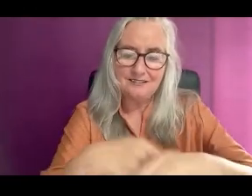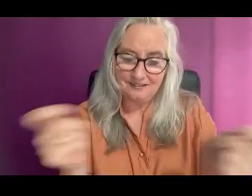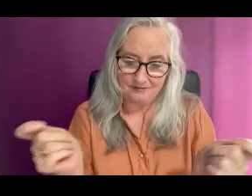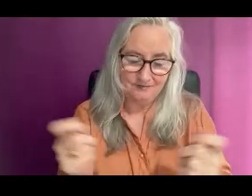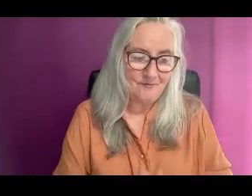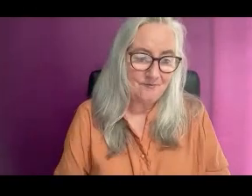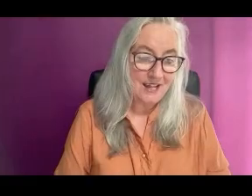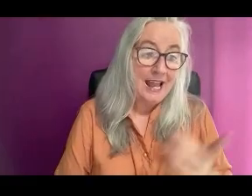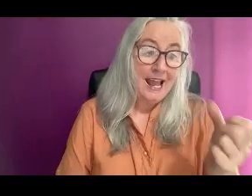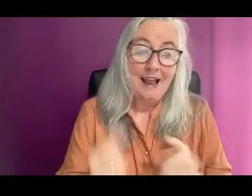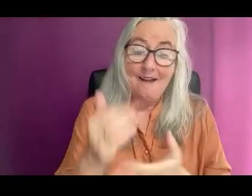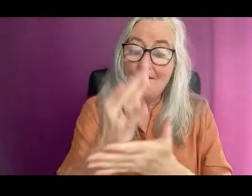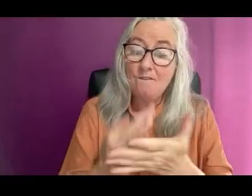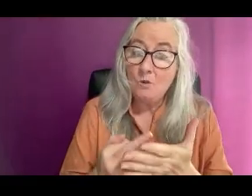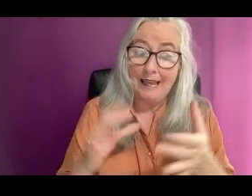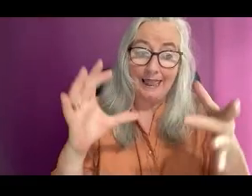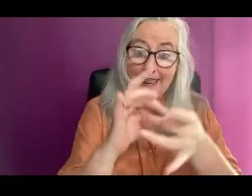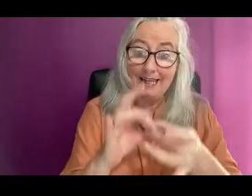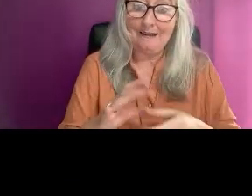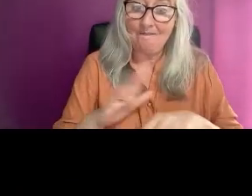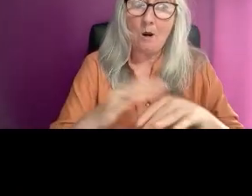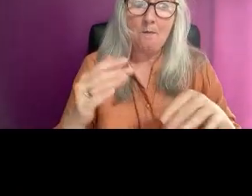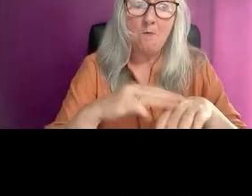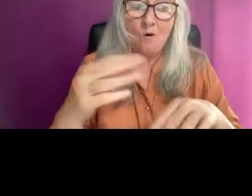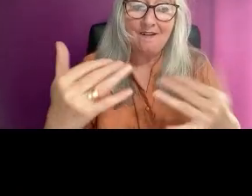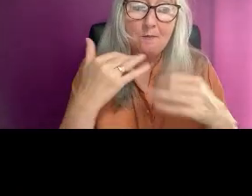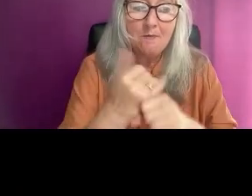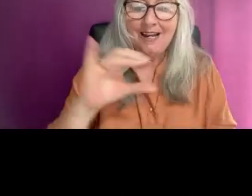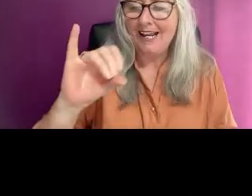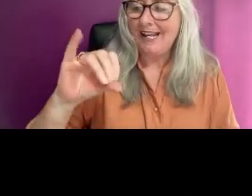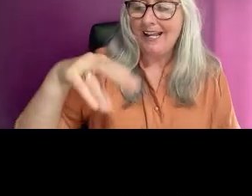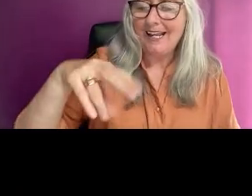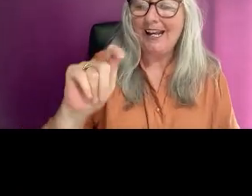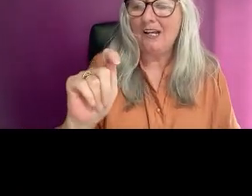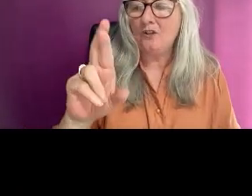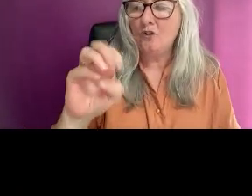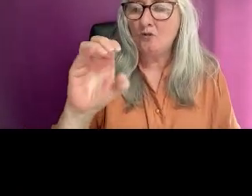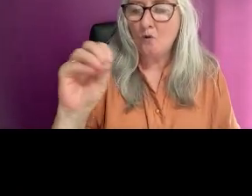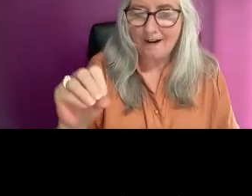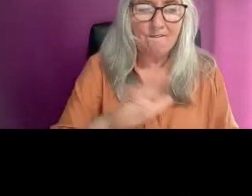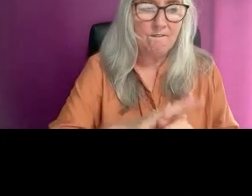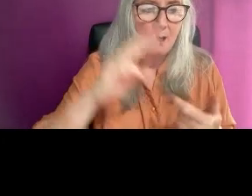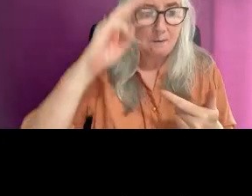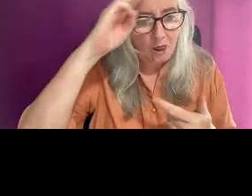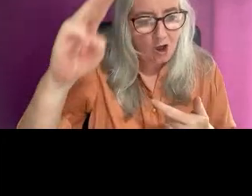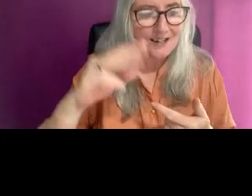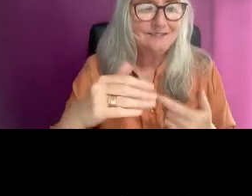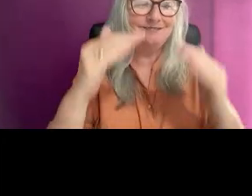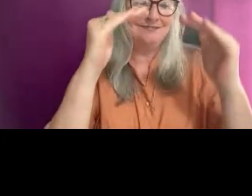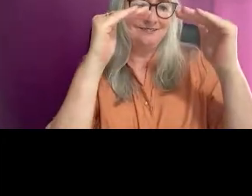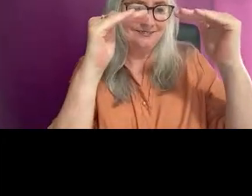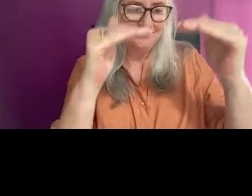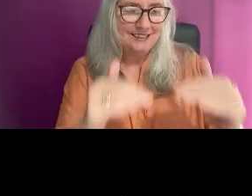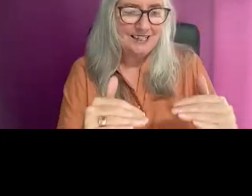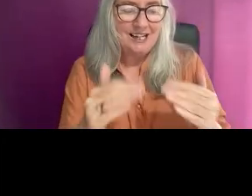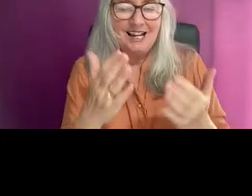There's a few links here for more information about intro in general, and then intro for employers. And I've also listed some